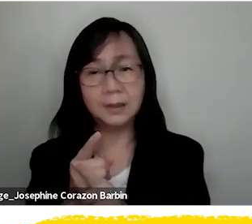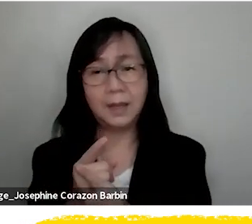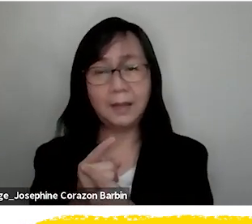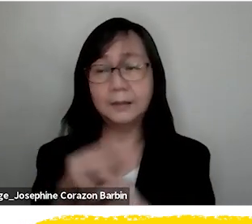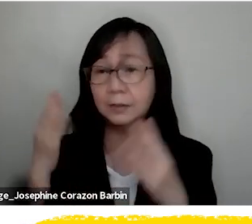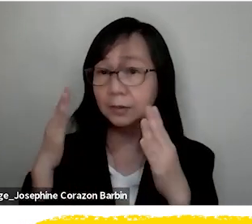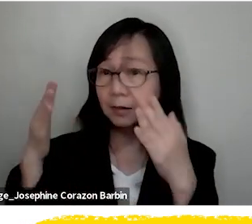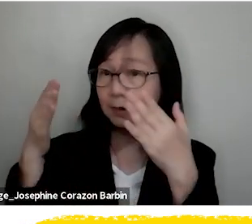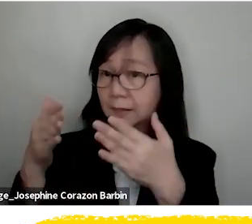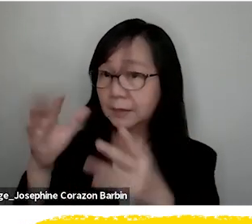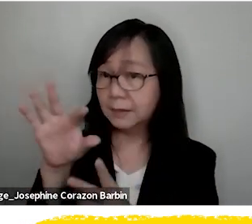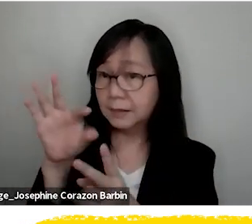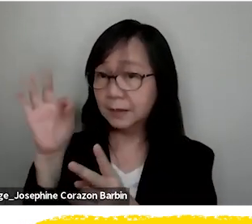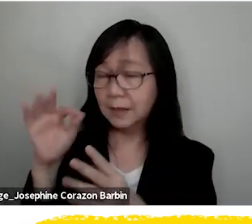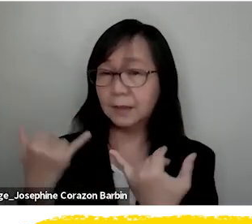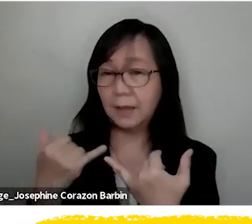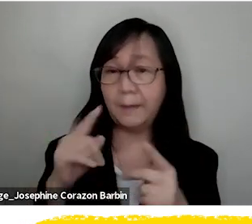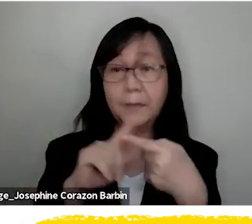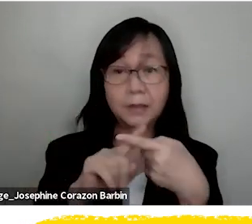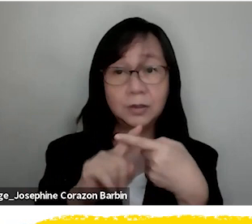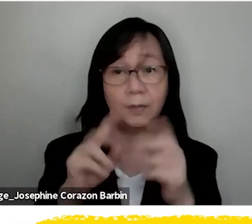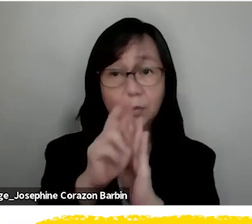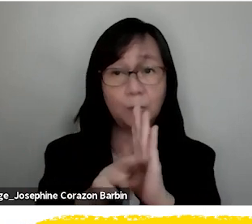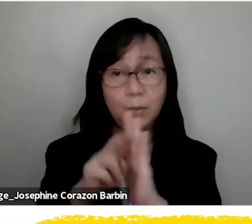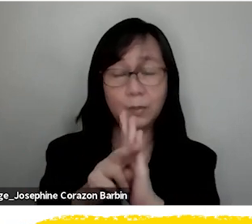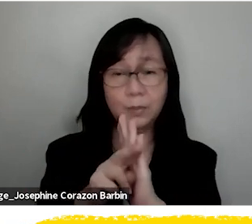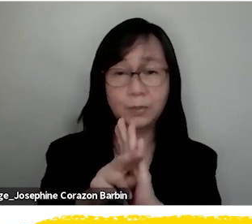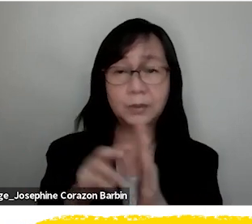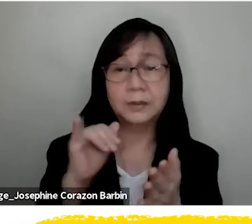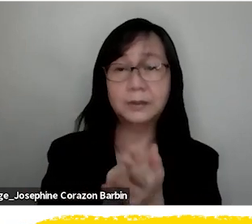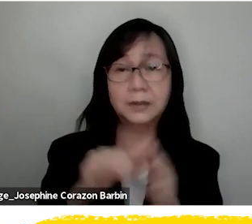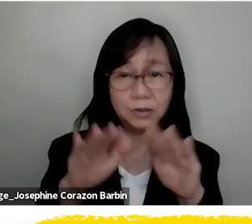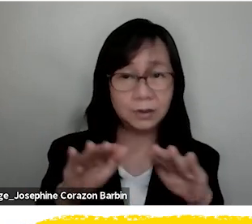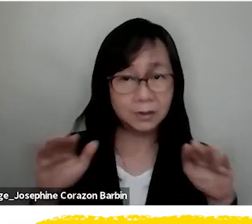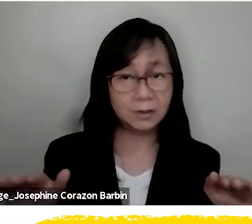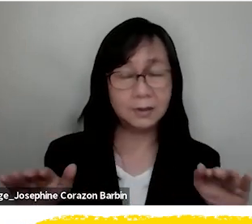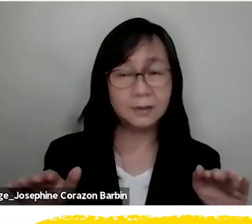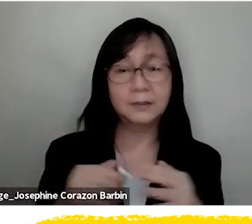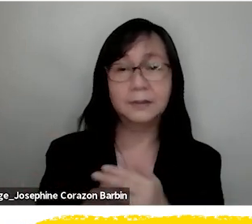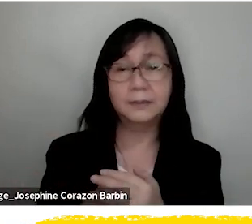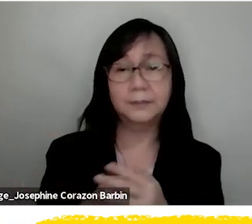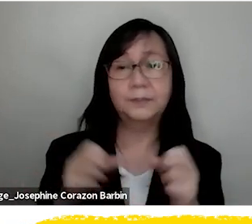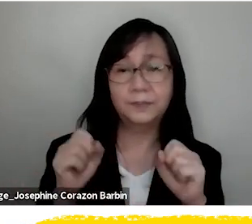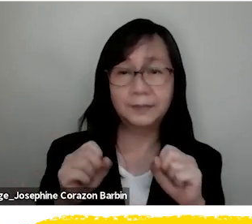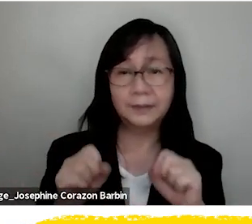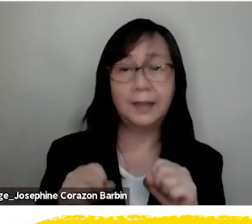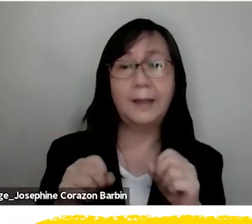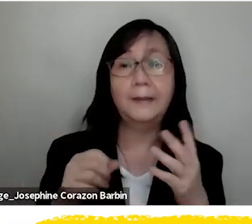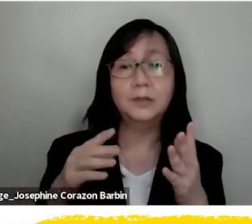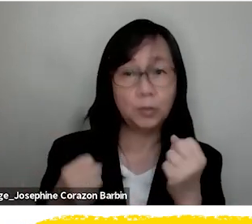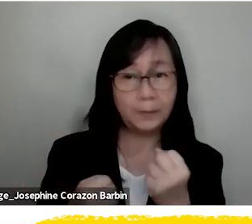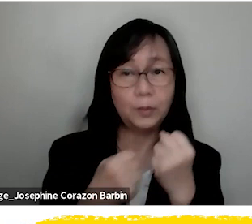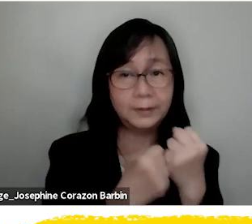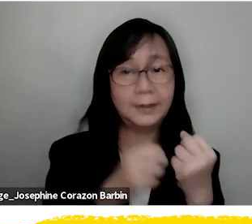highlight the positive role, for example, that children play, and the support that they need when they